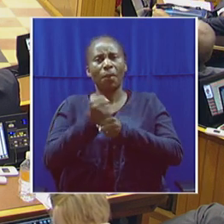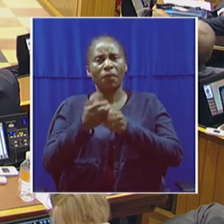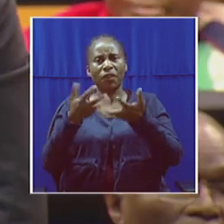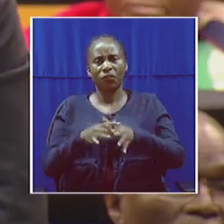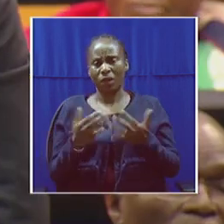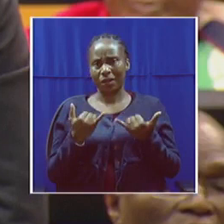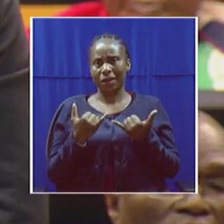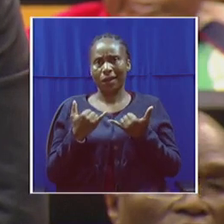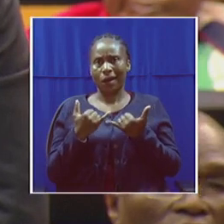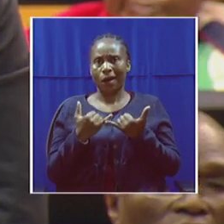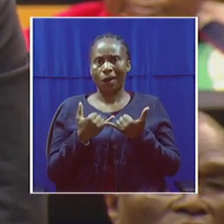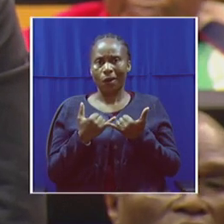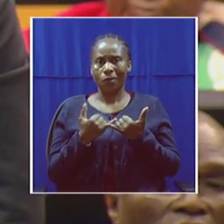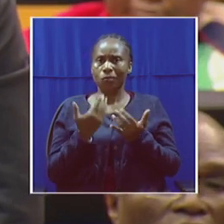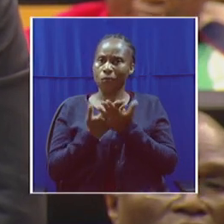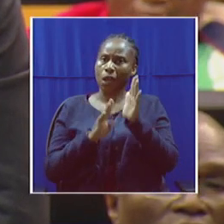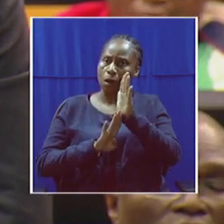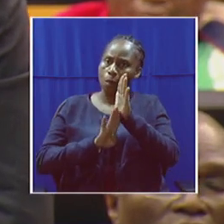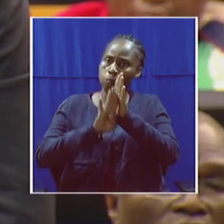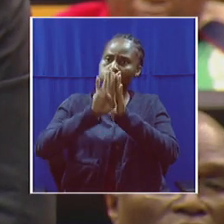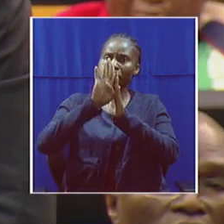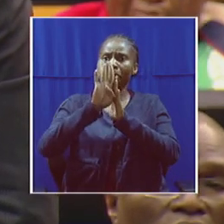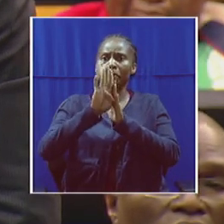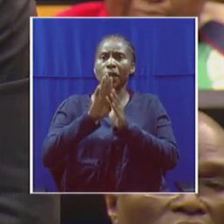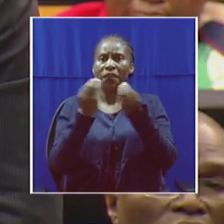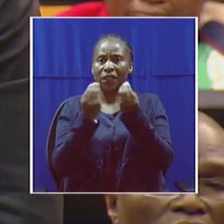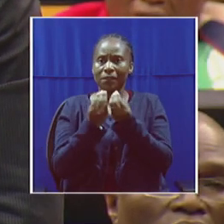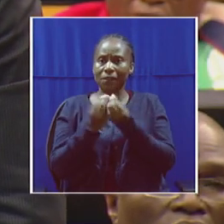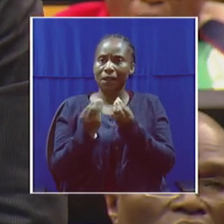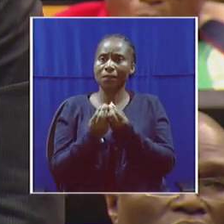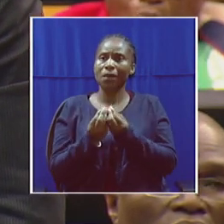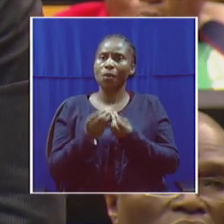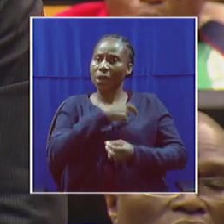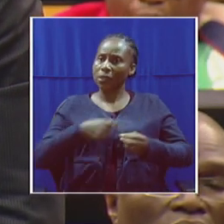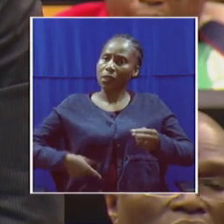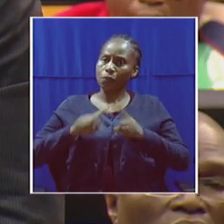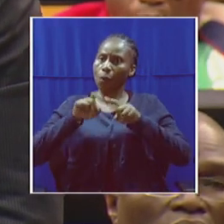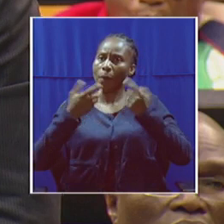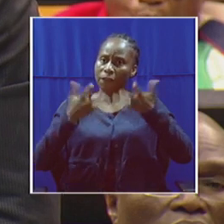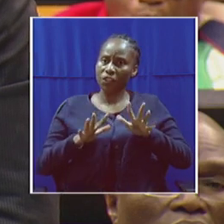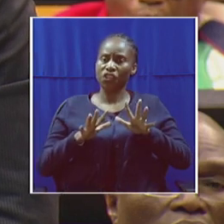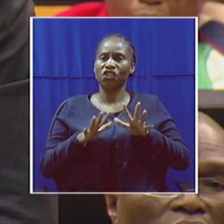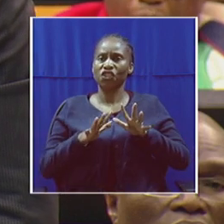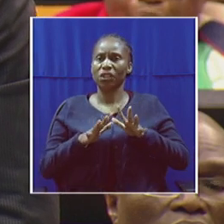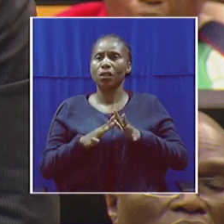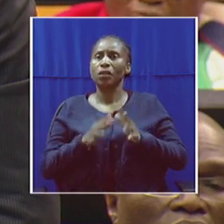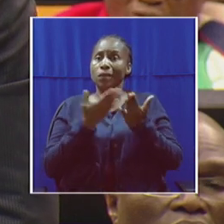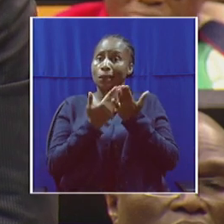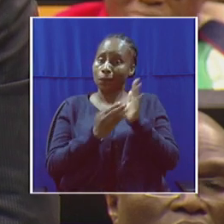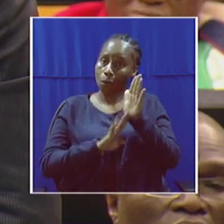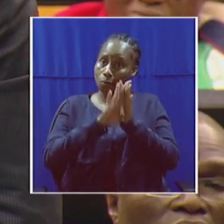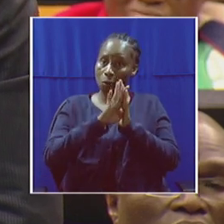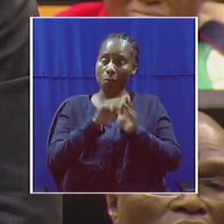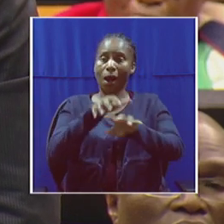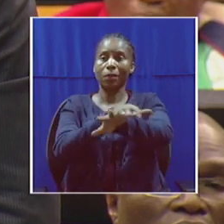commitment made by his Excellency president serel Raposa to transform the agricultural sector